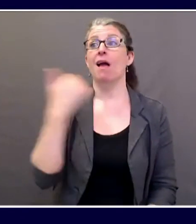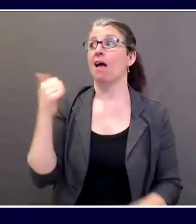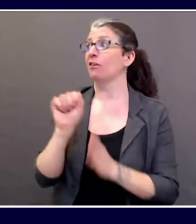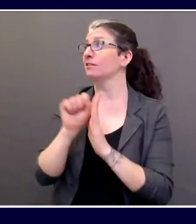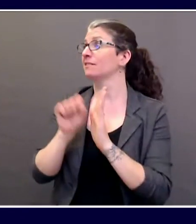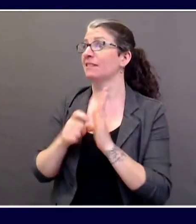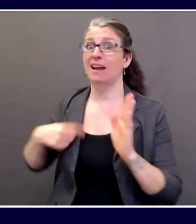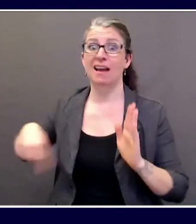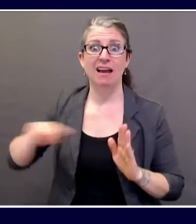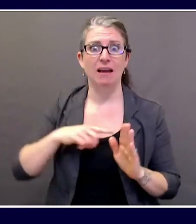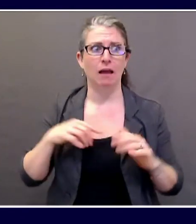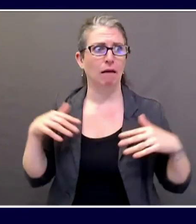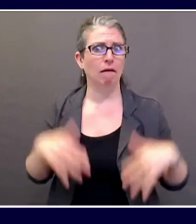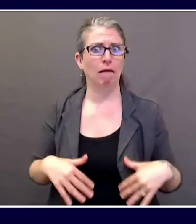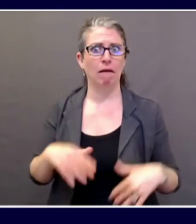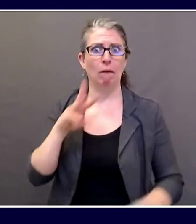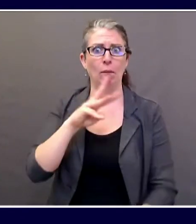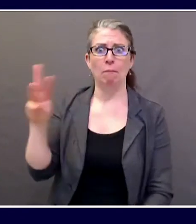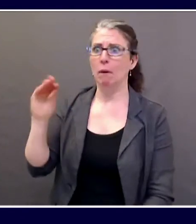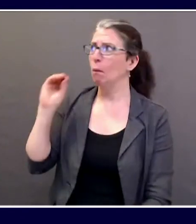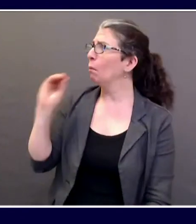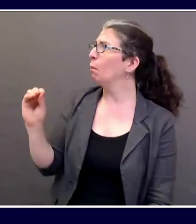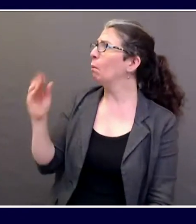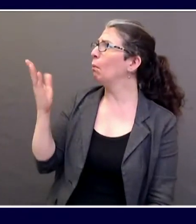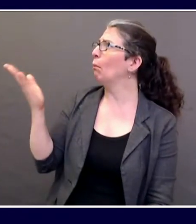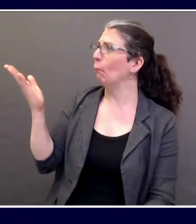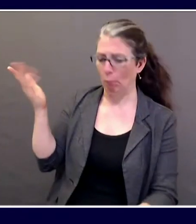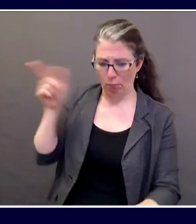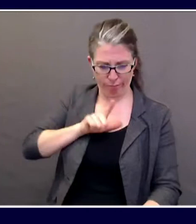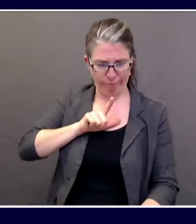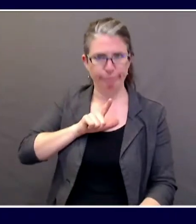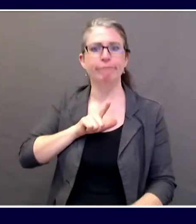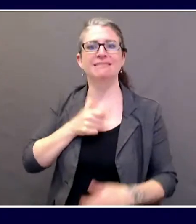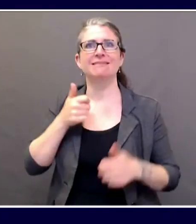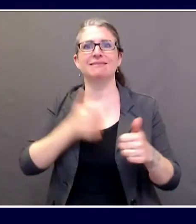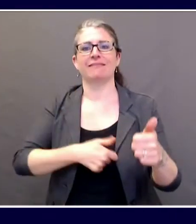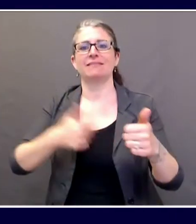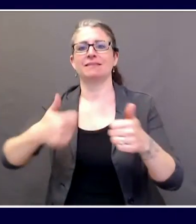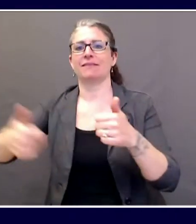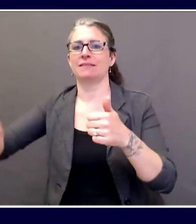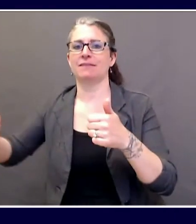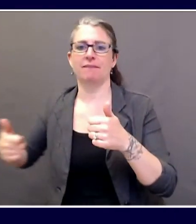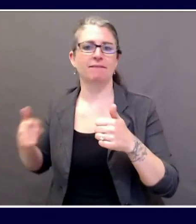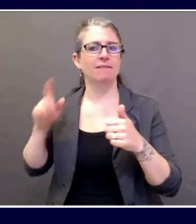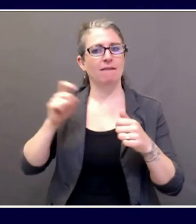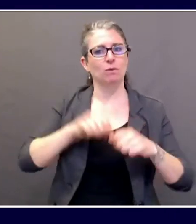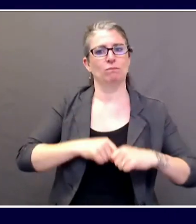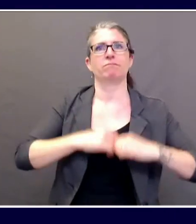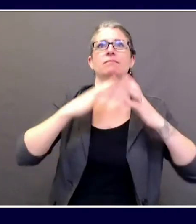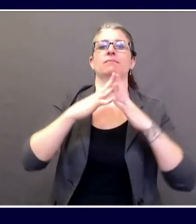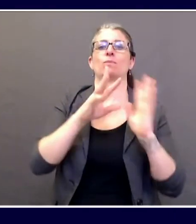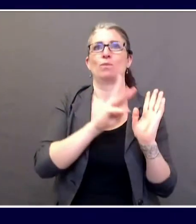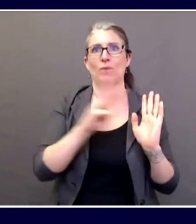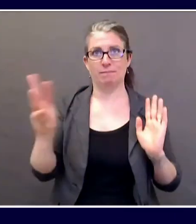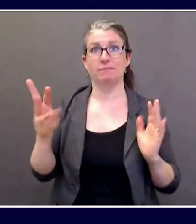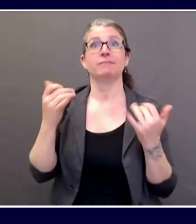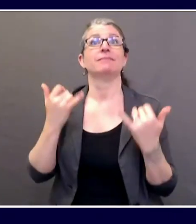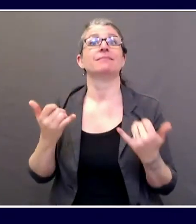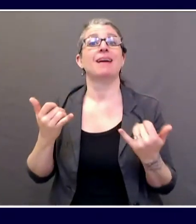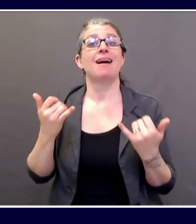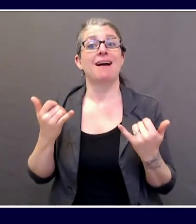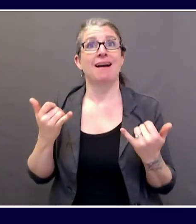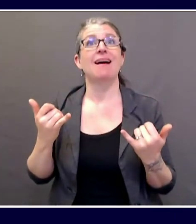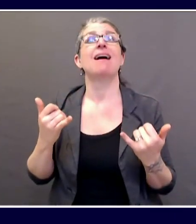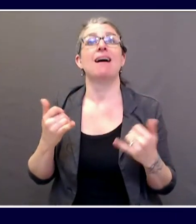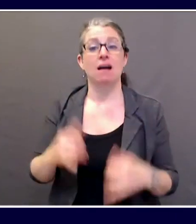are where Maine is, which is to say scheduling platforms were developed independently and the state is amalgamating those.